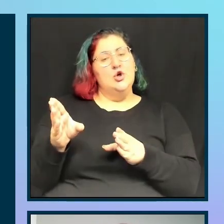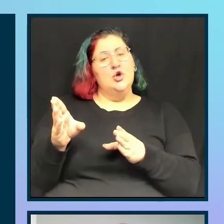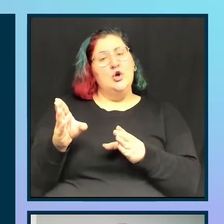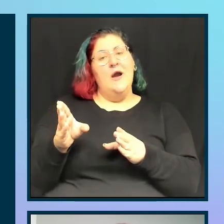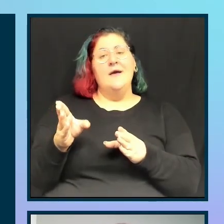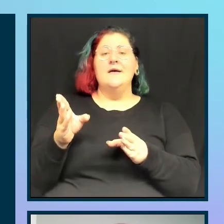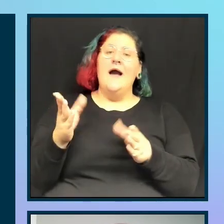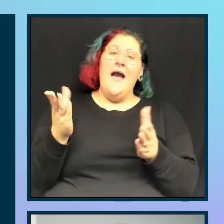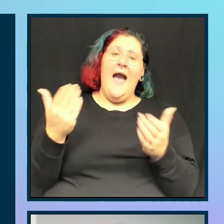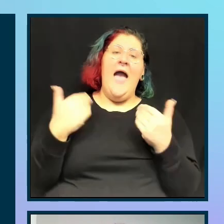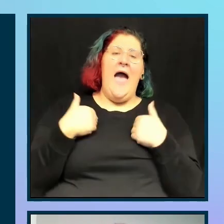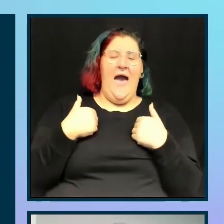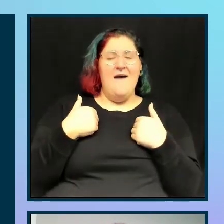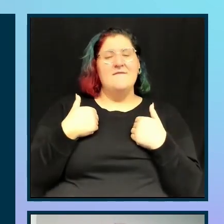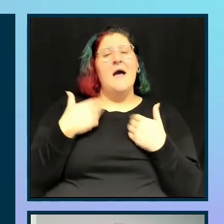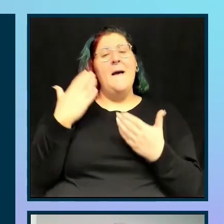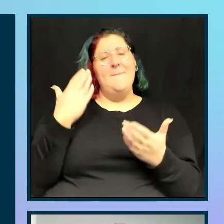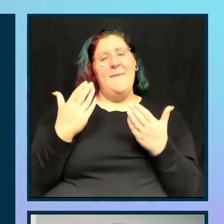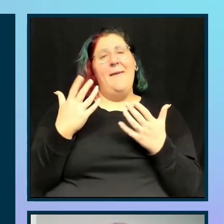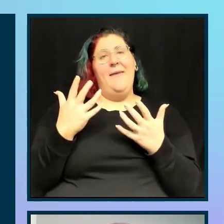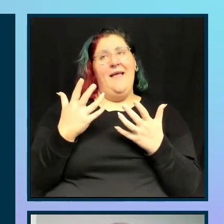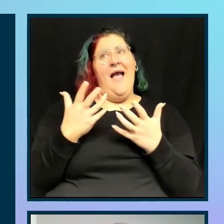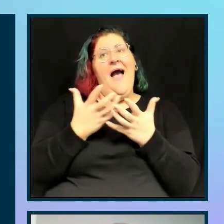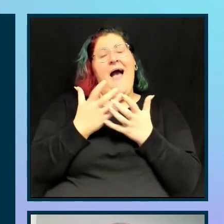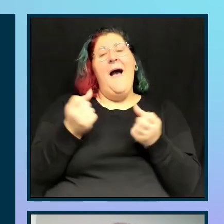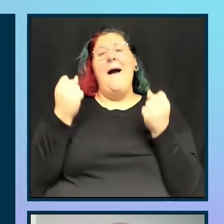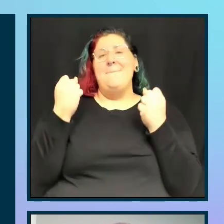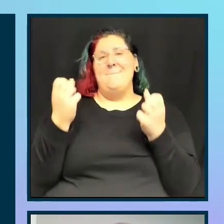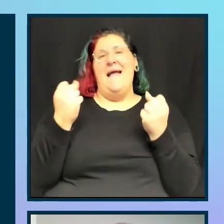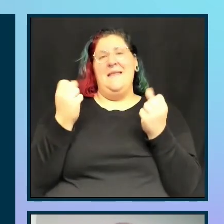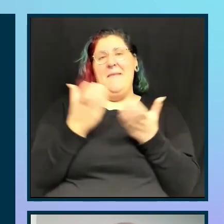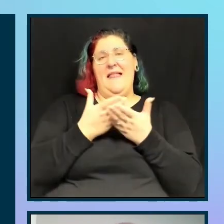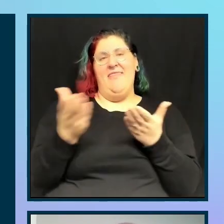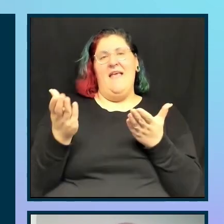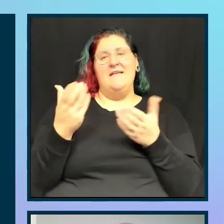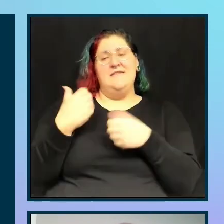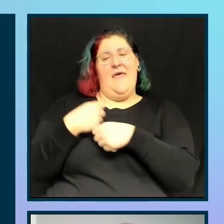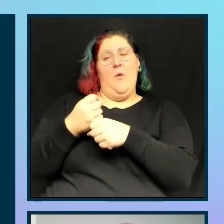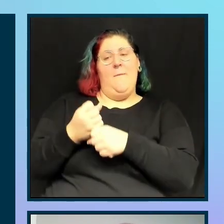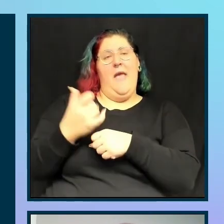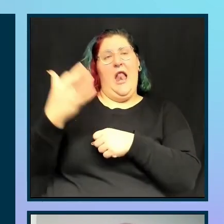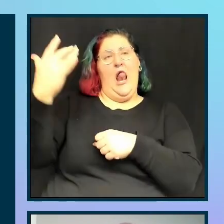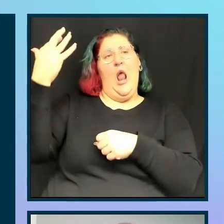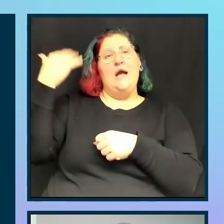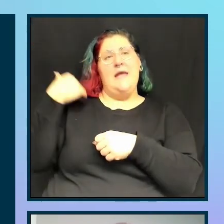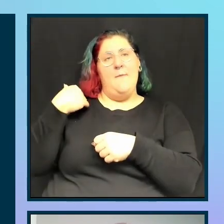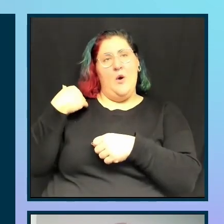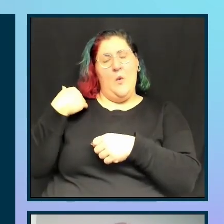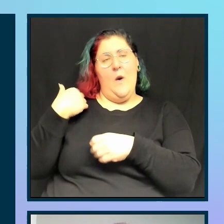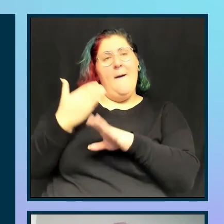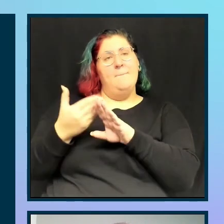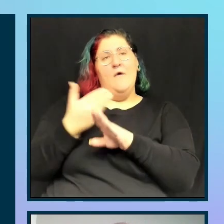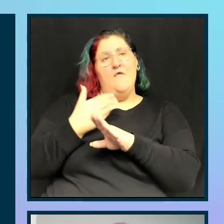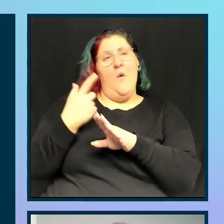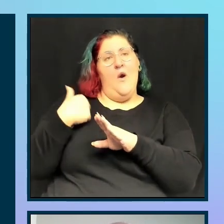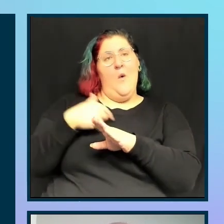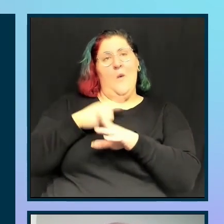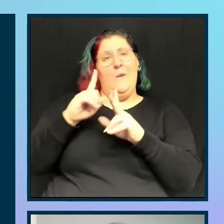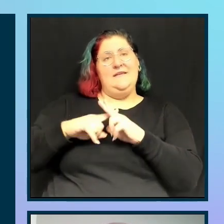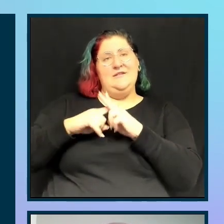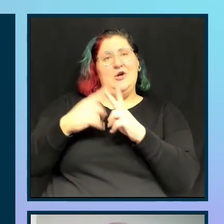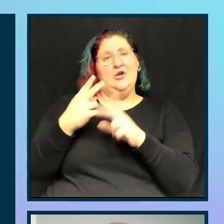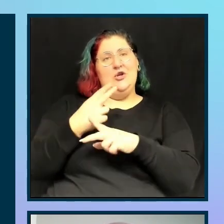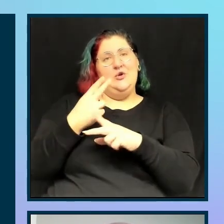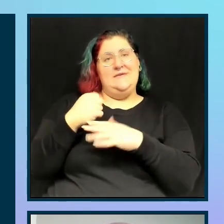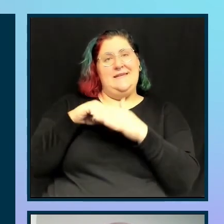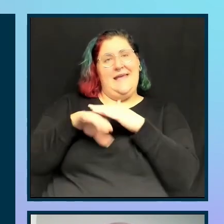collection of things that were produced in the early days of generating EPUBs. Many cases of this, we